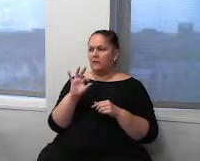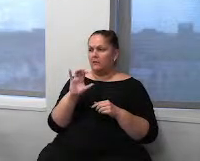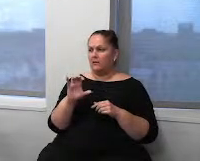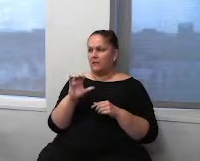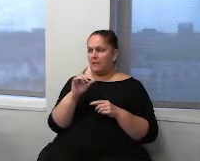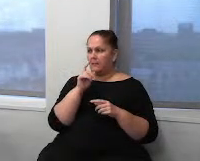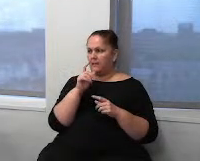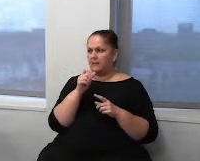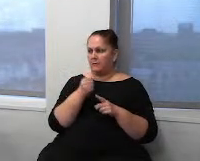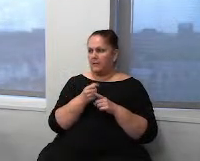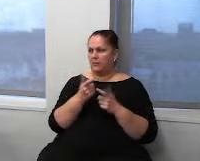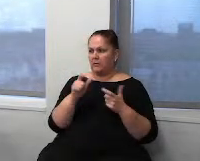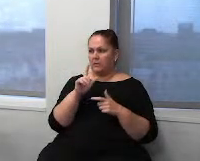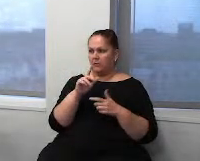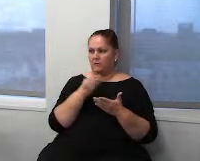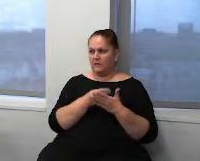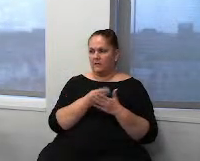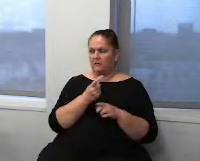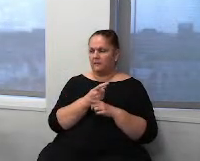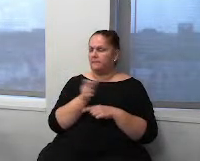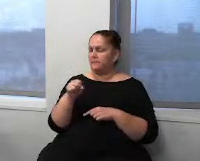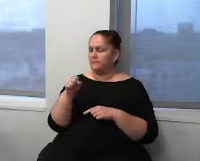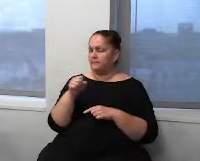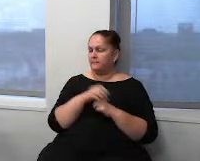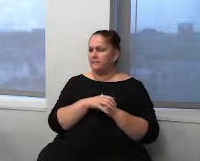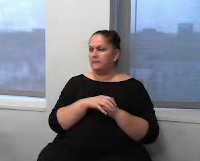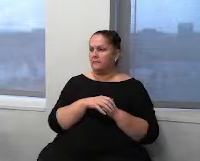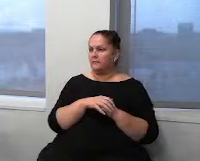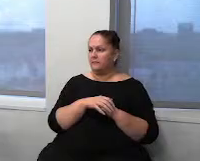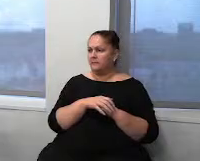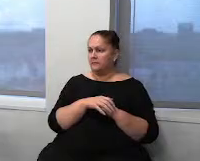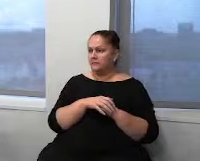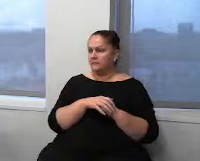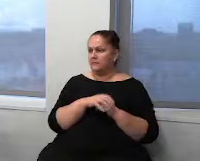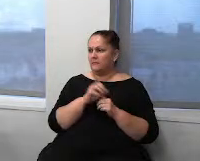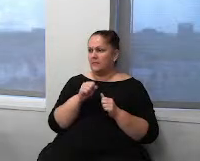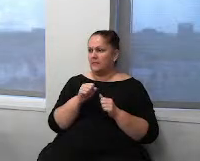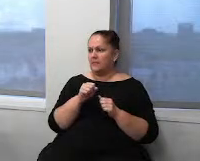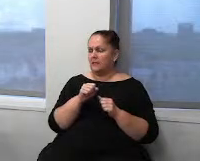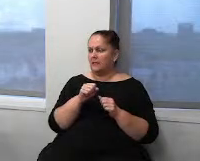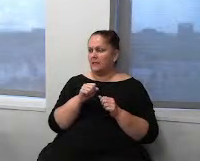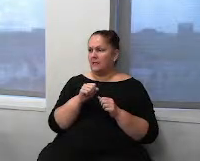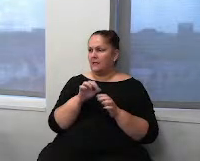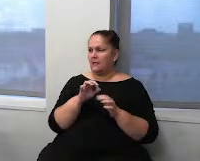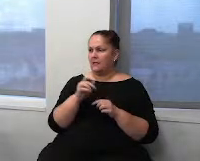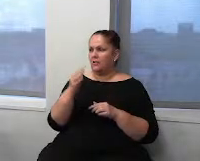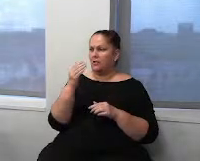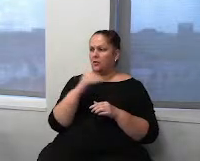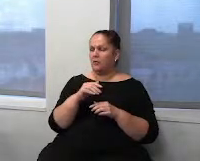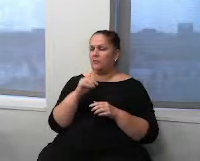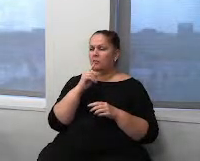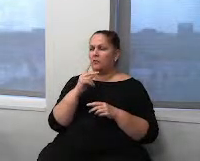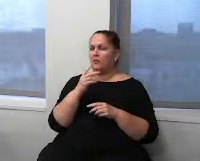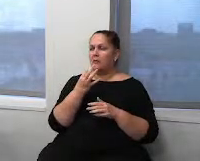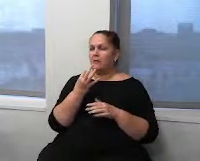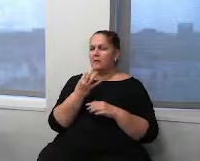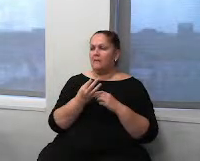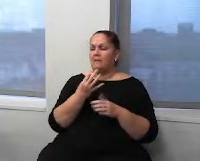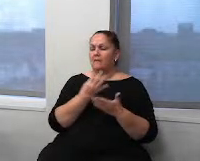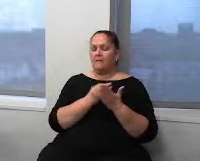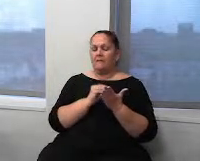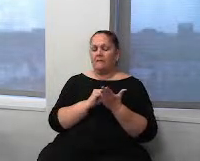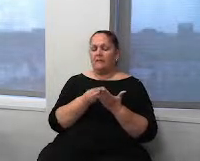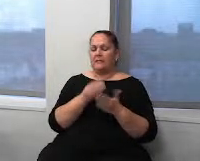non-federal capital is in fact ratepayer funding, right? Yes. Okay, thank you. Could the clerk please scroll over to fiscal year